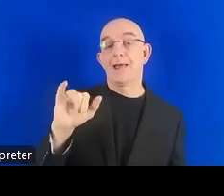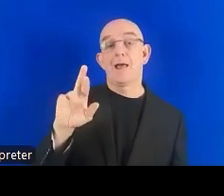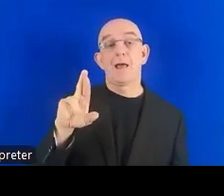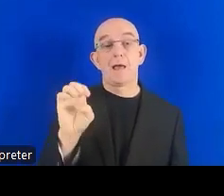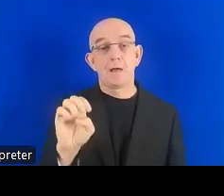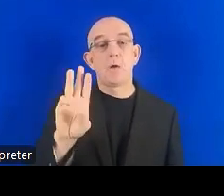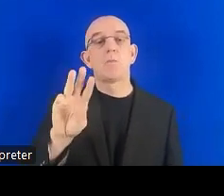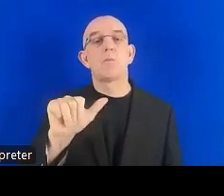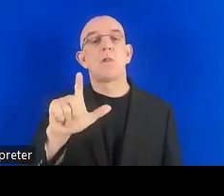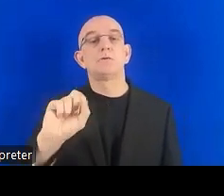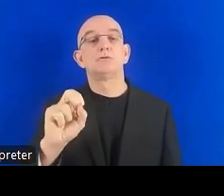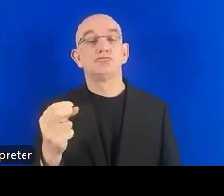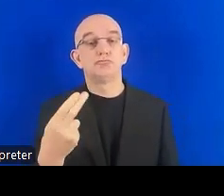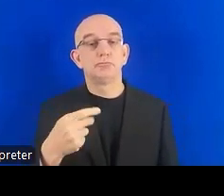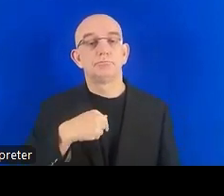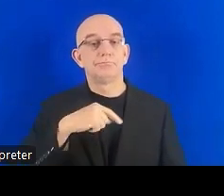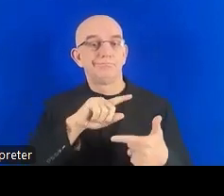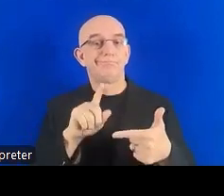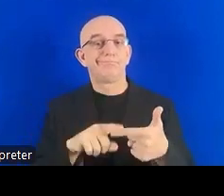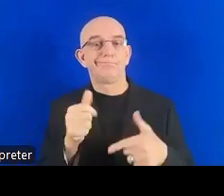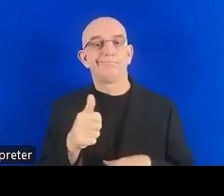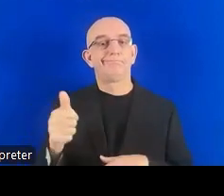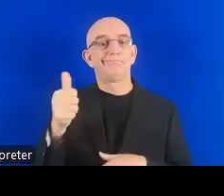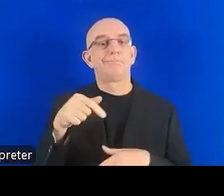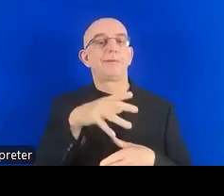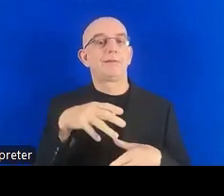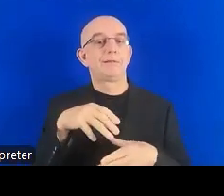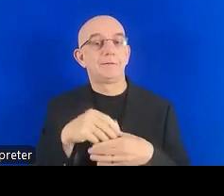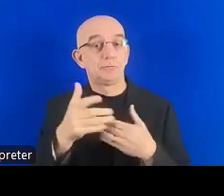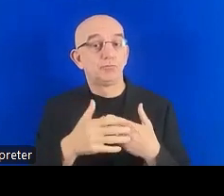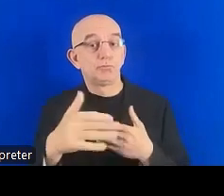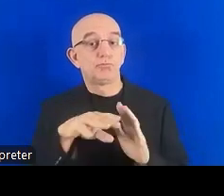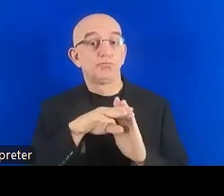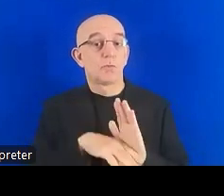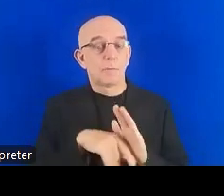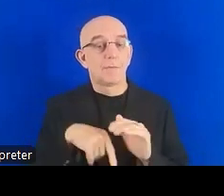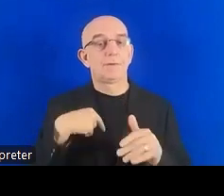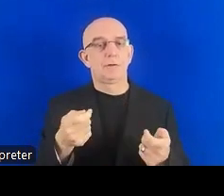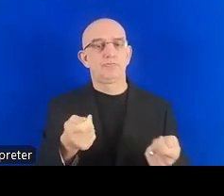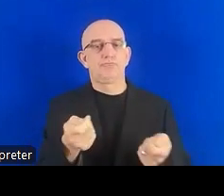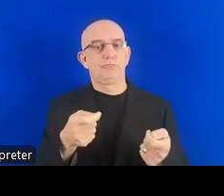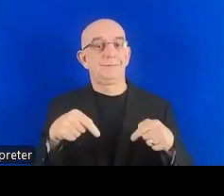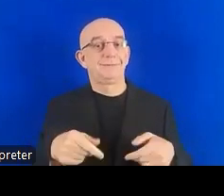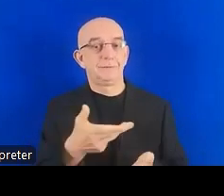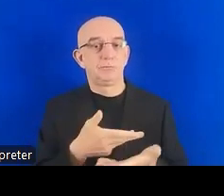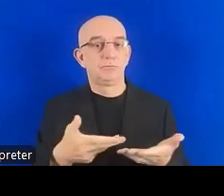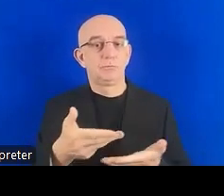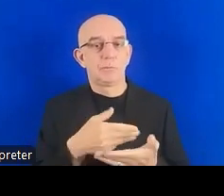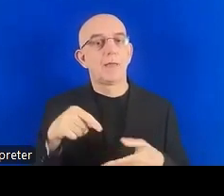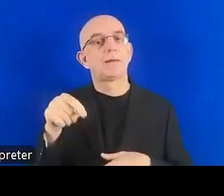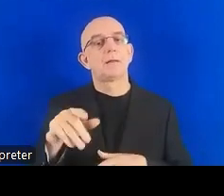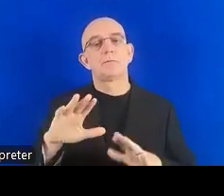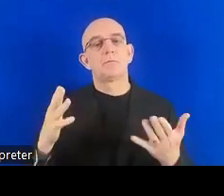that implements projects which target persons with disabilities and aims to improve outcomes